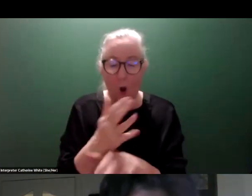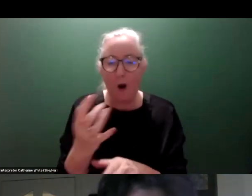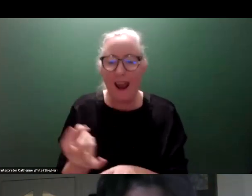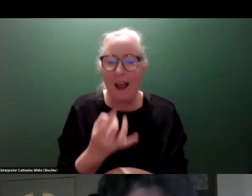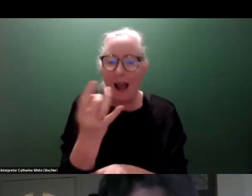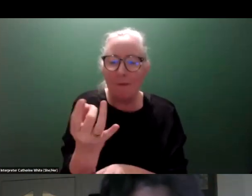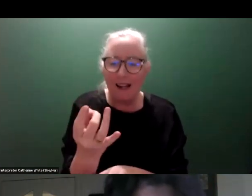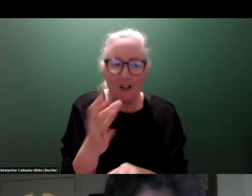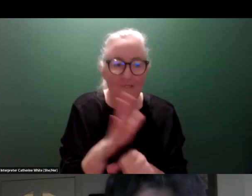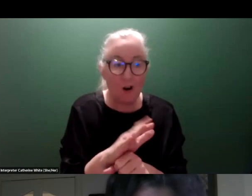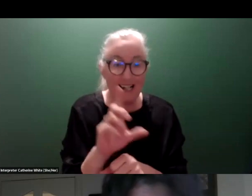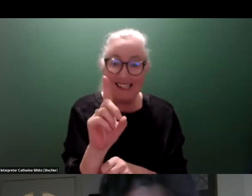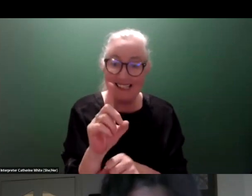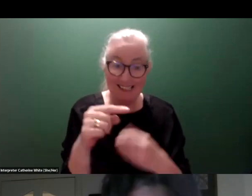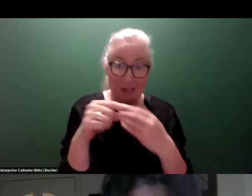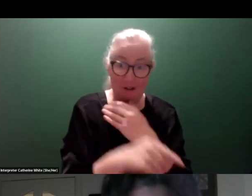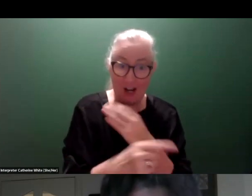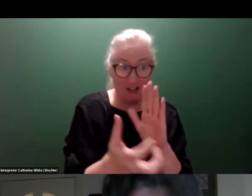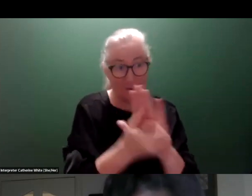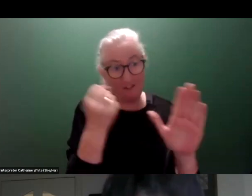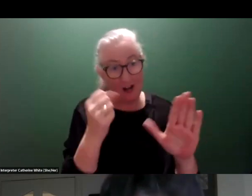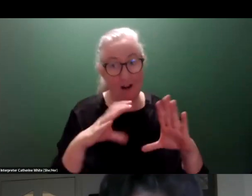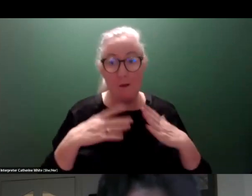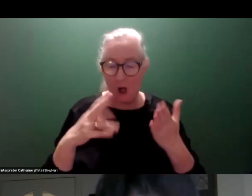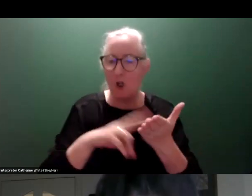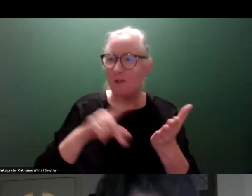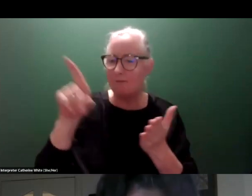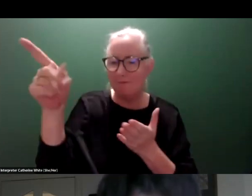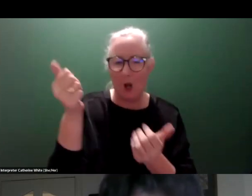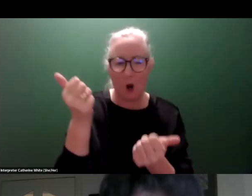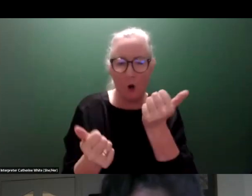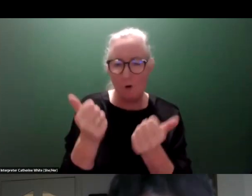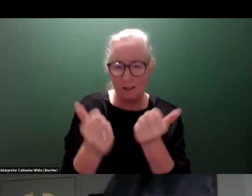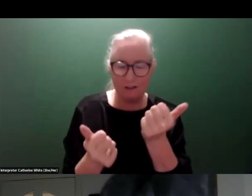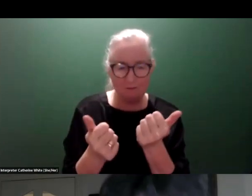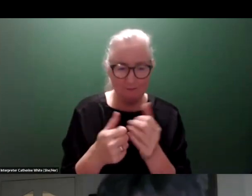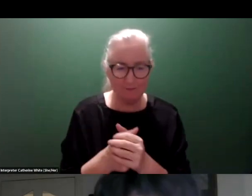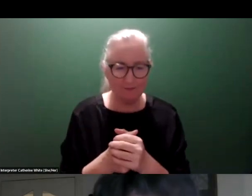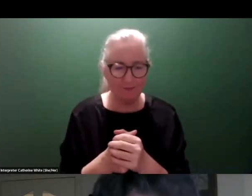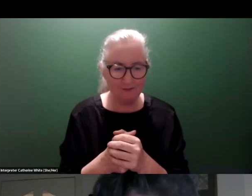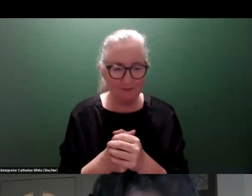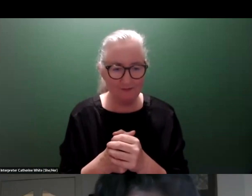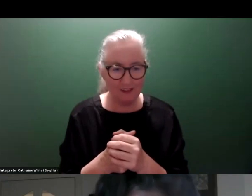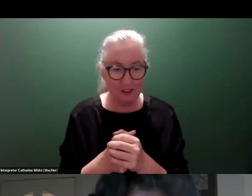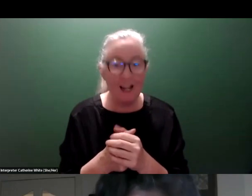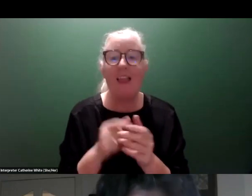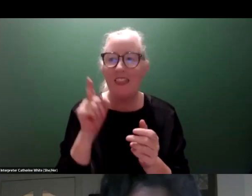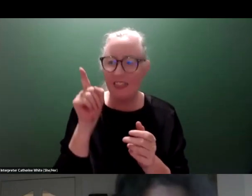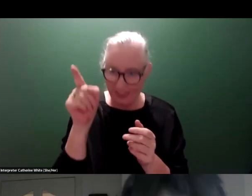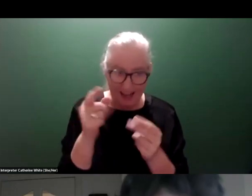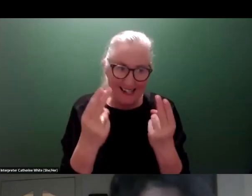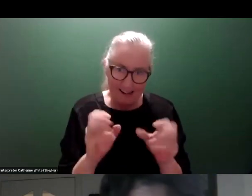deprivation of liberty have to go to the High Court using the court's inherent jurisdiction. We simply clarify that